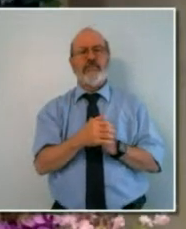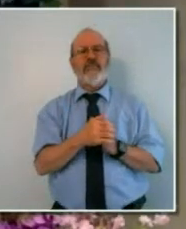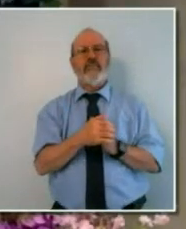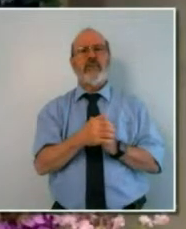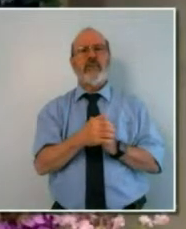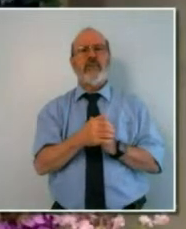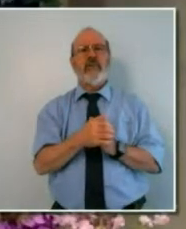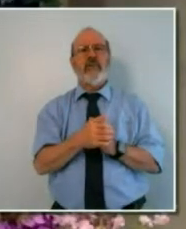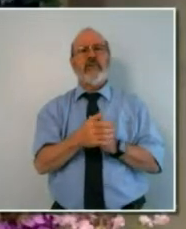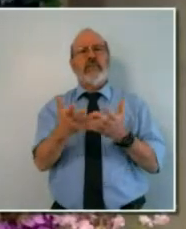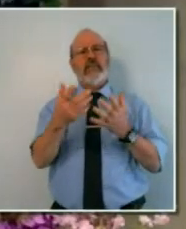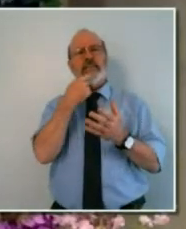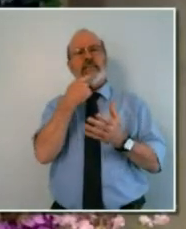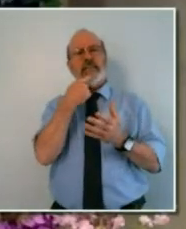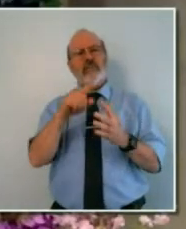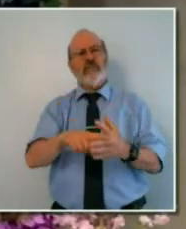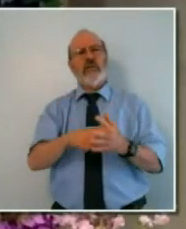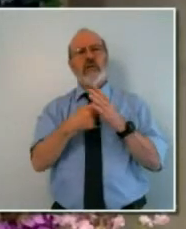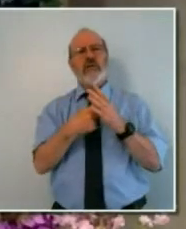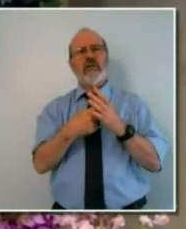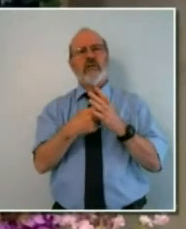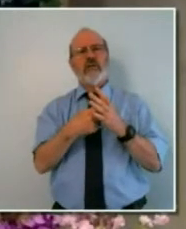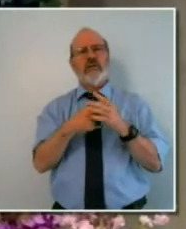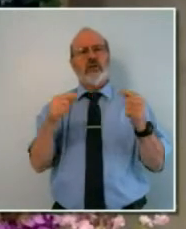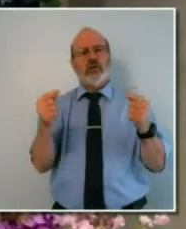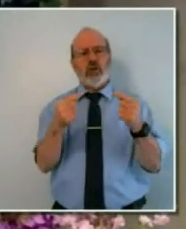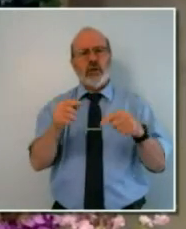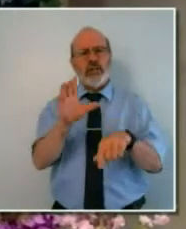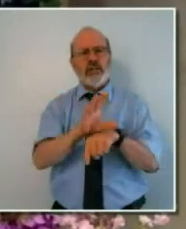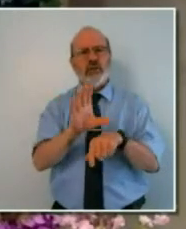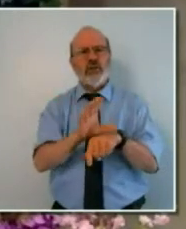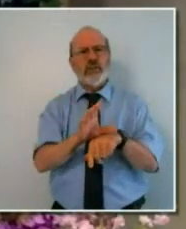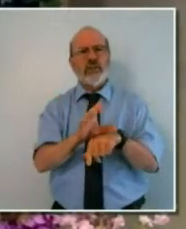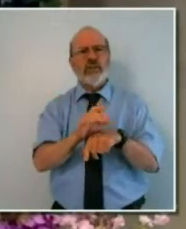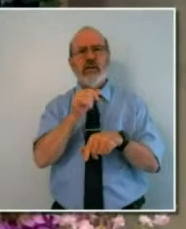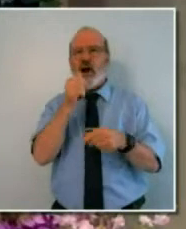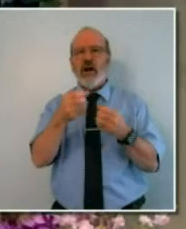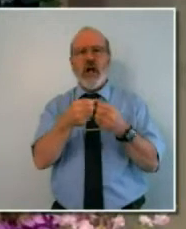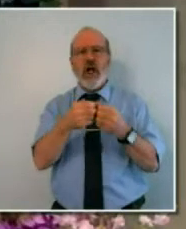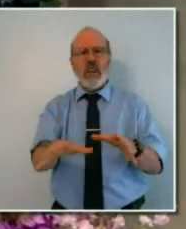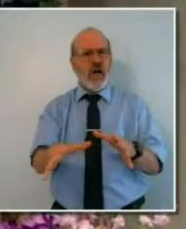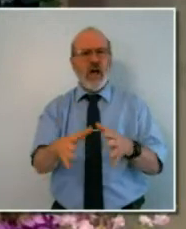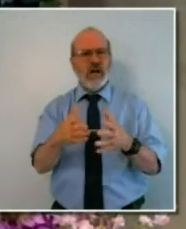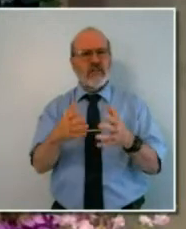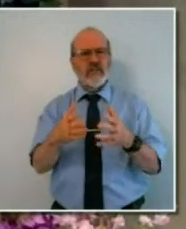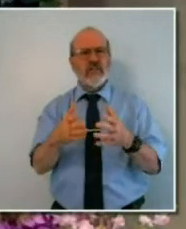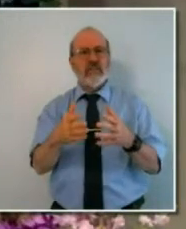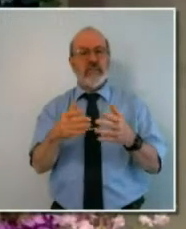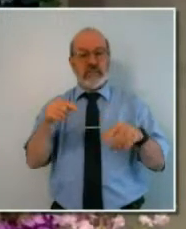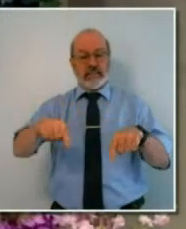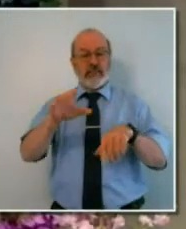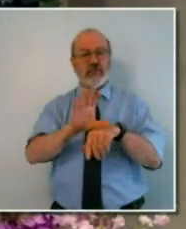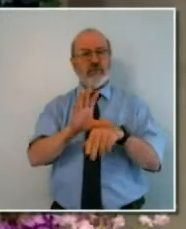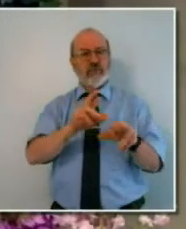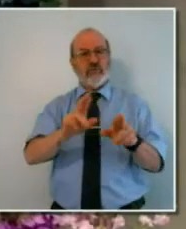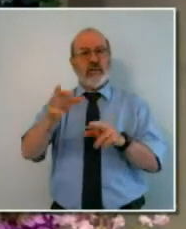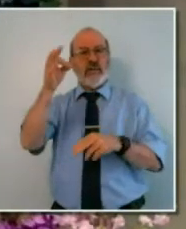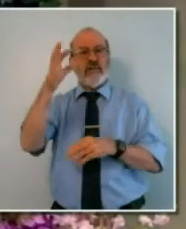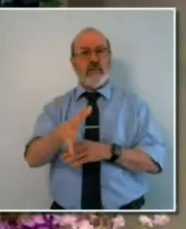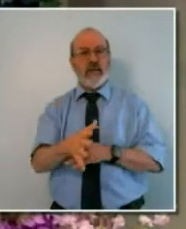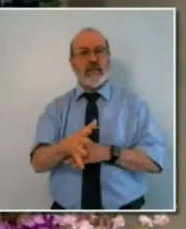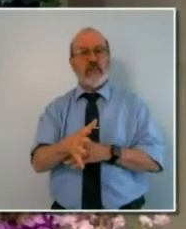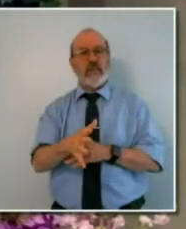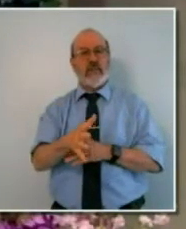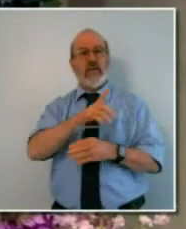May I say this to start? Hurting churches are not lost causes. This church was ready for a pastor, and the